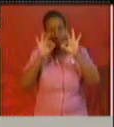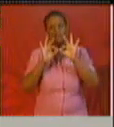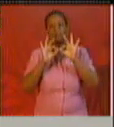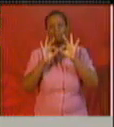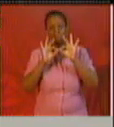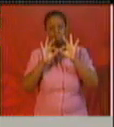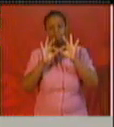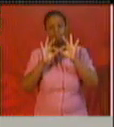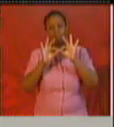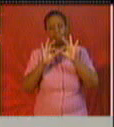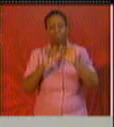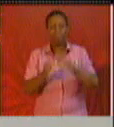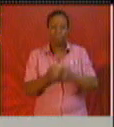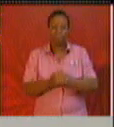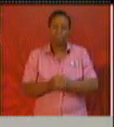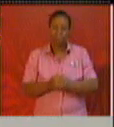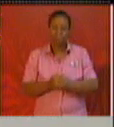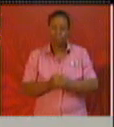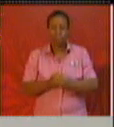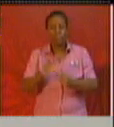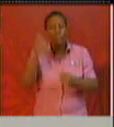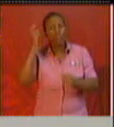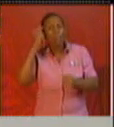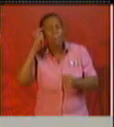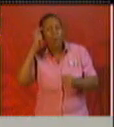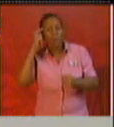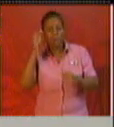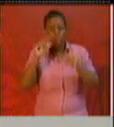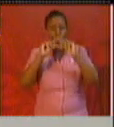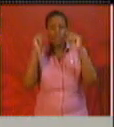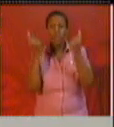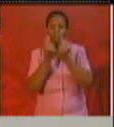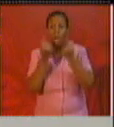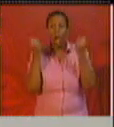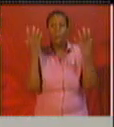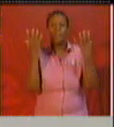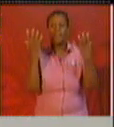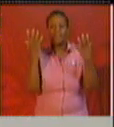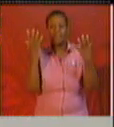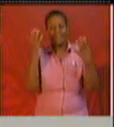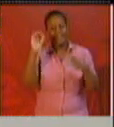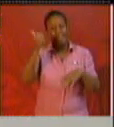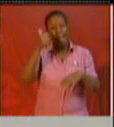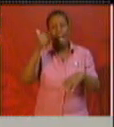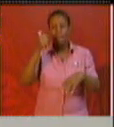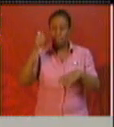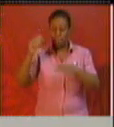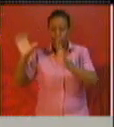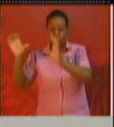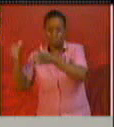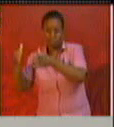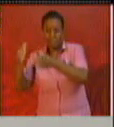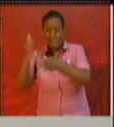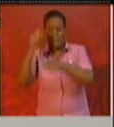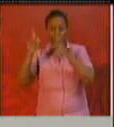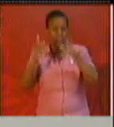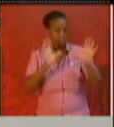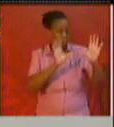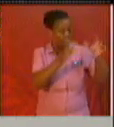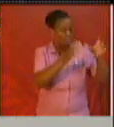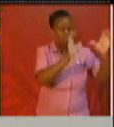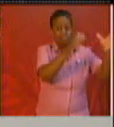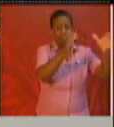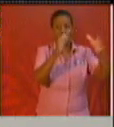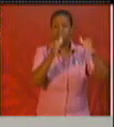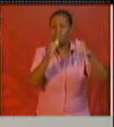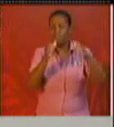of 10 being the largest sort of gathering or concentration of individuals that is currently allowed and